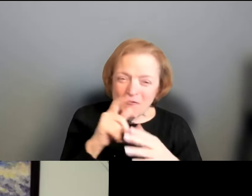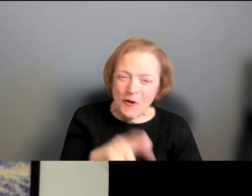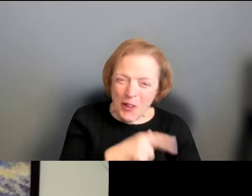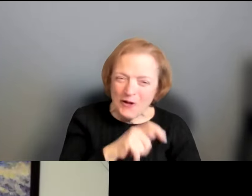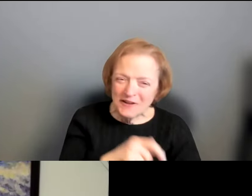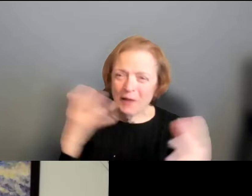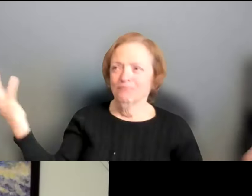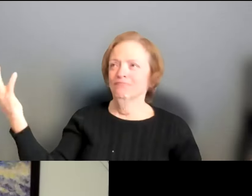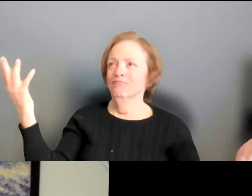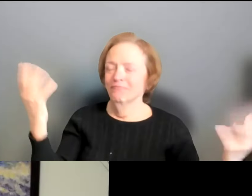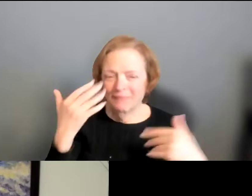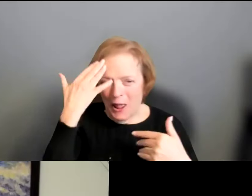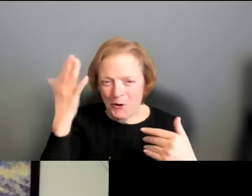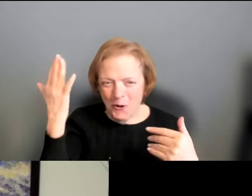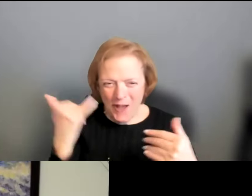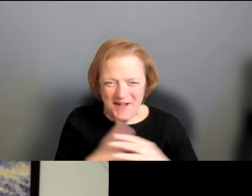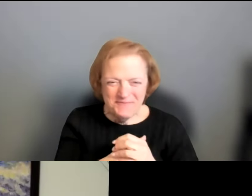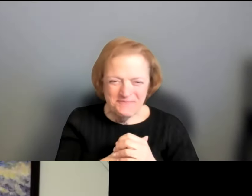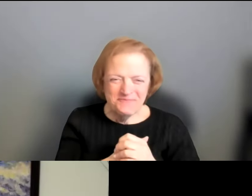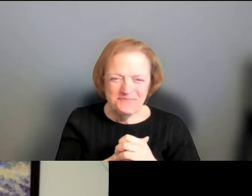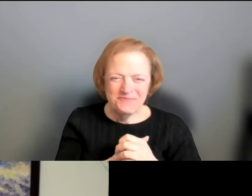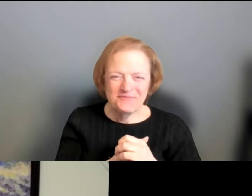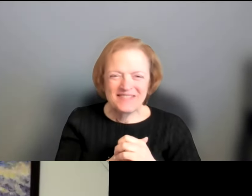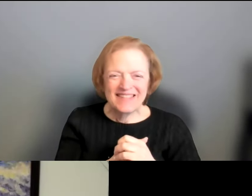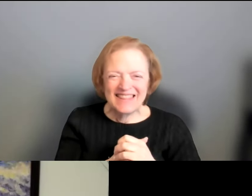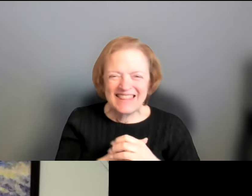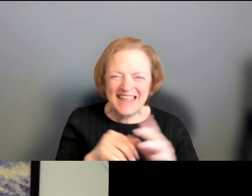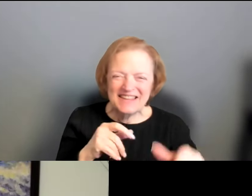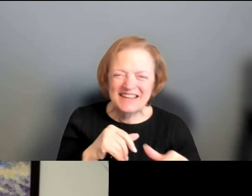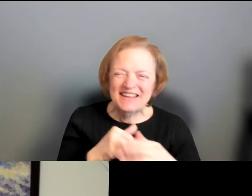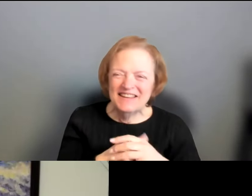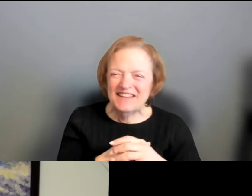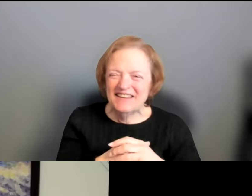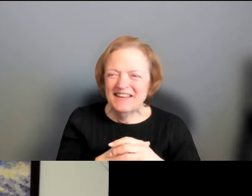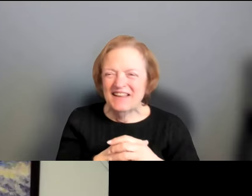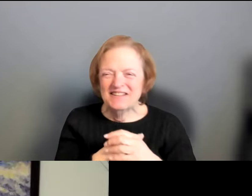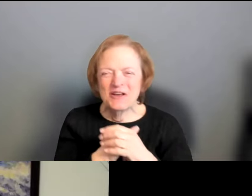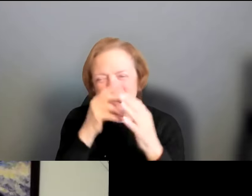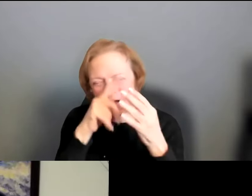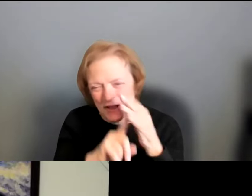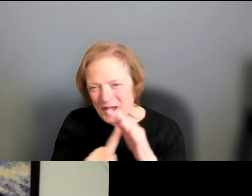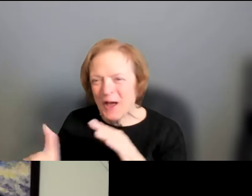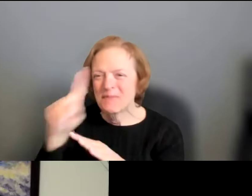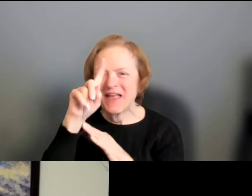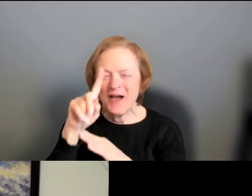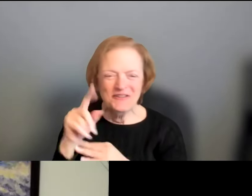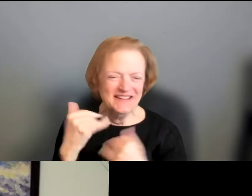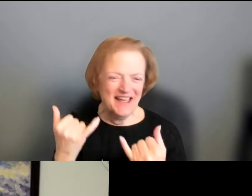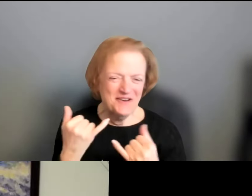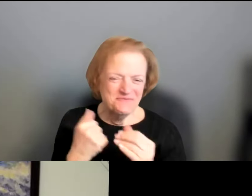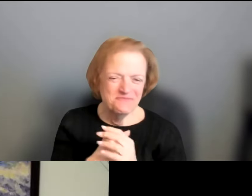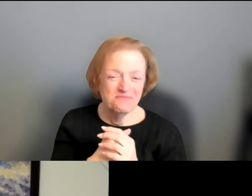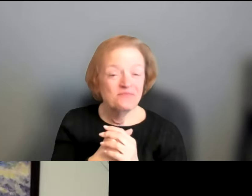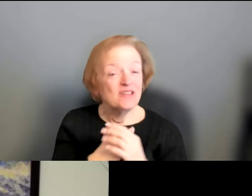is. But I've come out of hiding. Coming out of hiding, right? Yes. Now that you